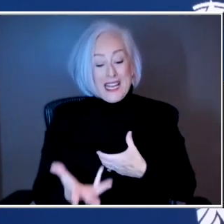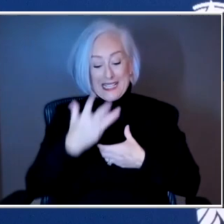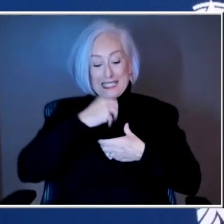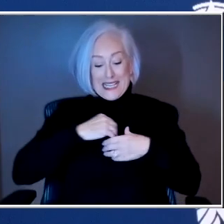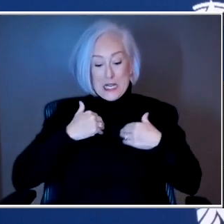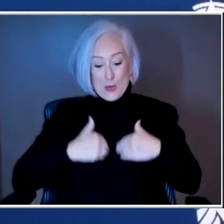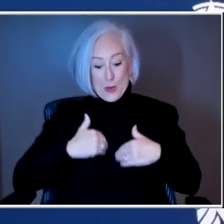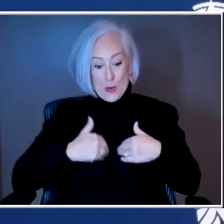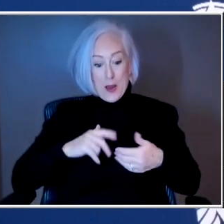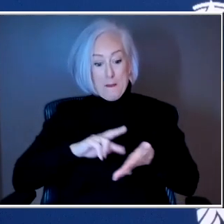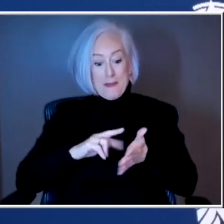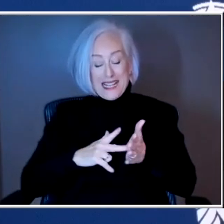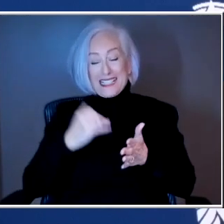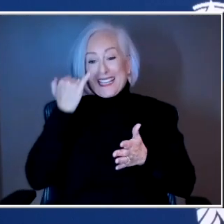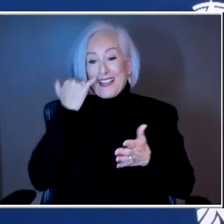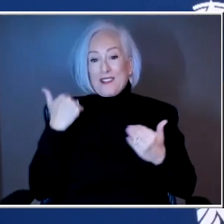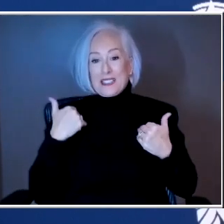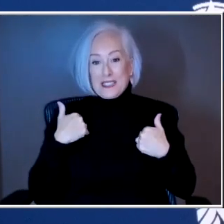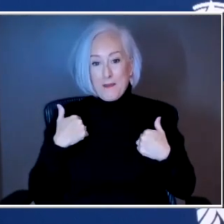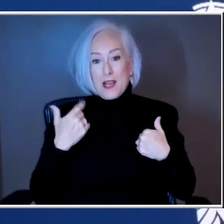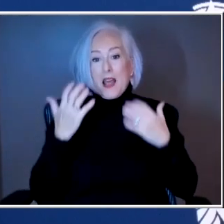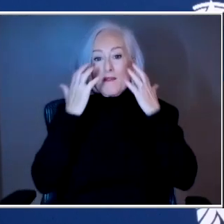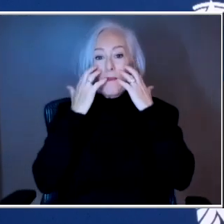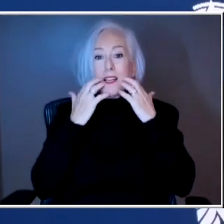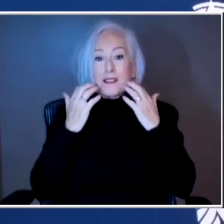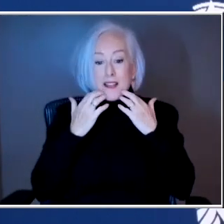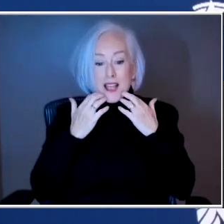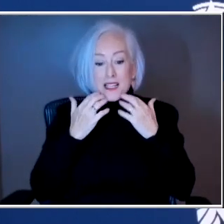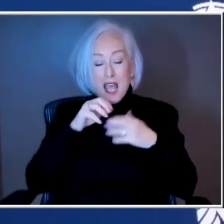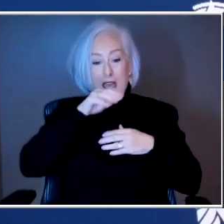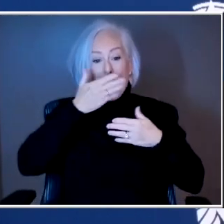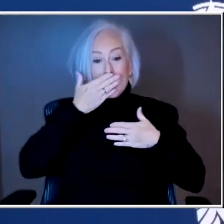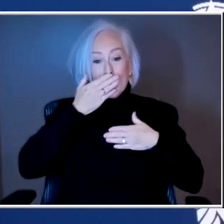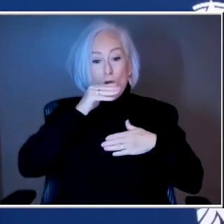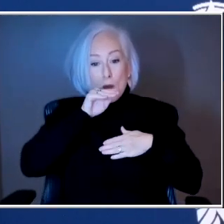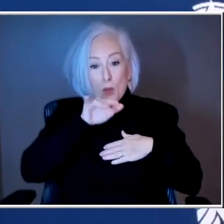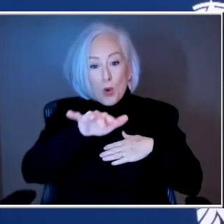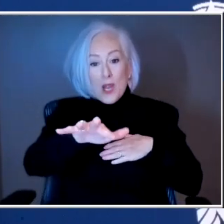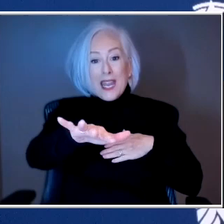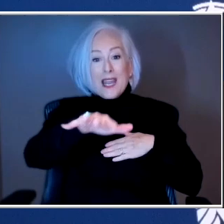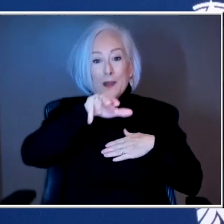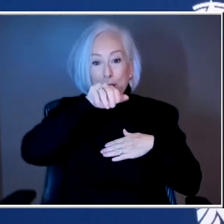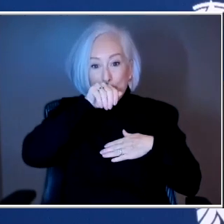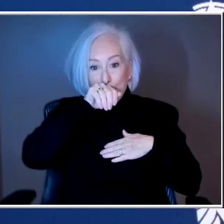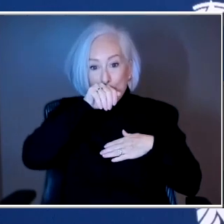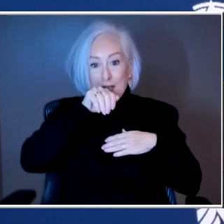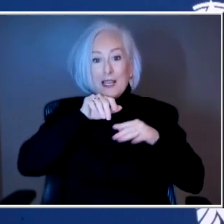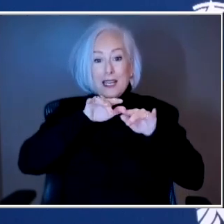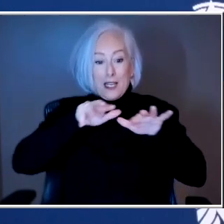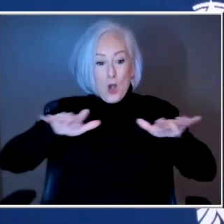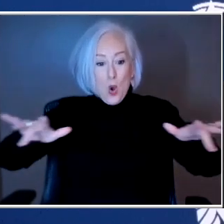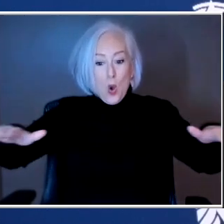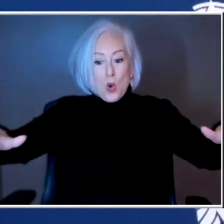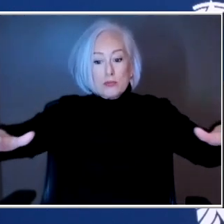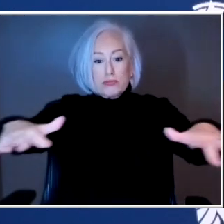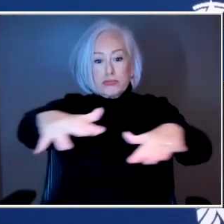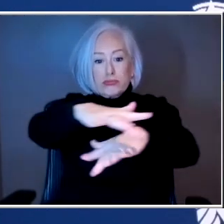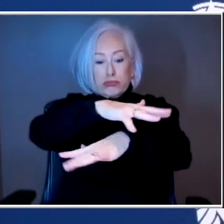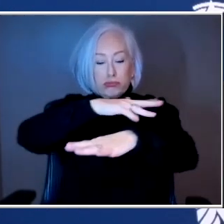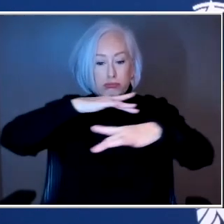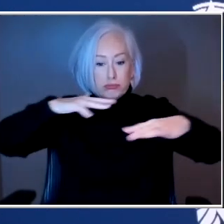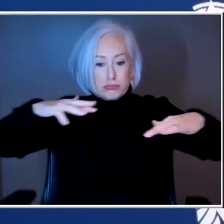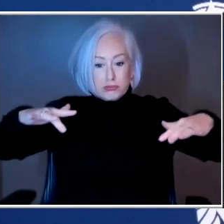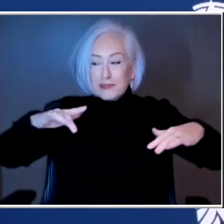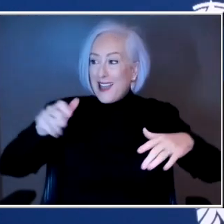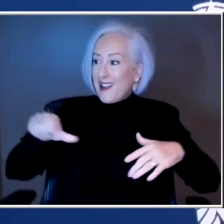most transmissible diseases. It can hang around in the air for about 2 hours. We know that in 2023